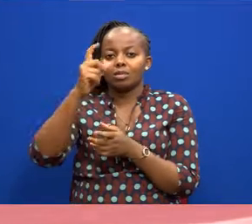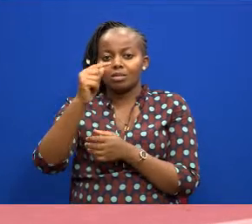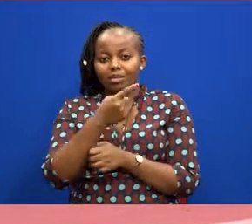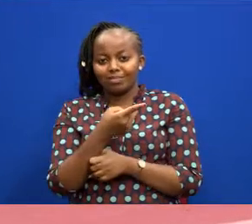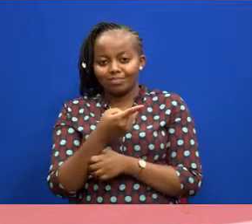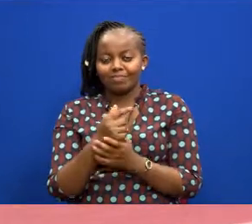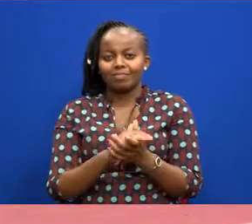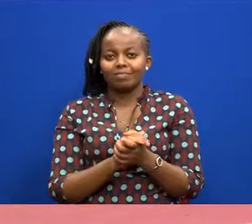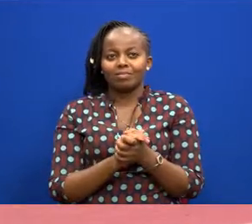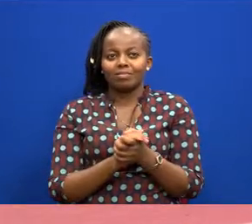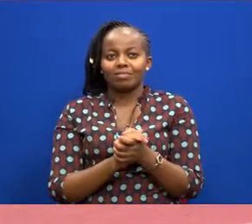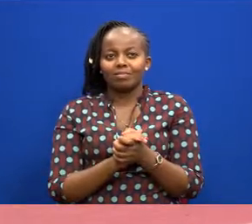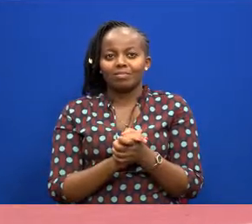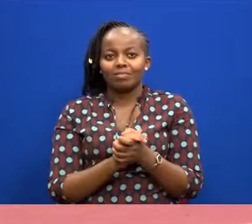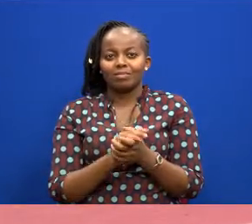Set.